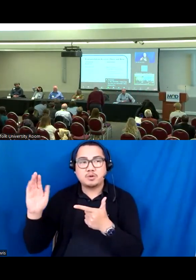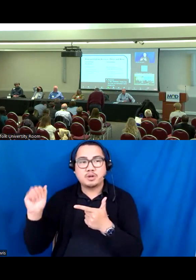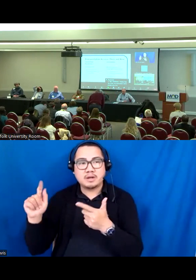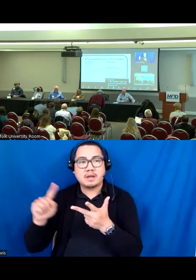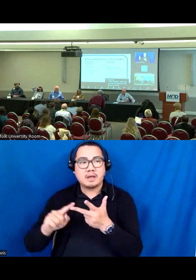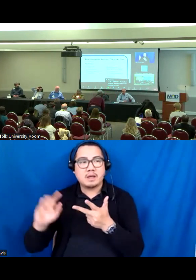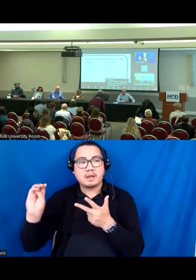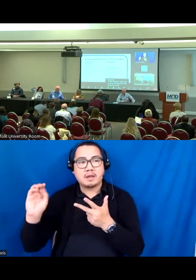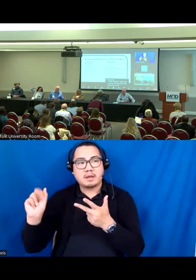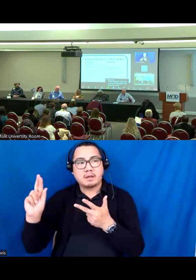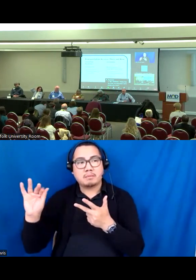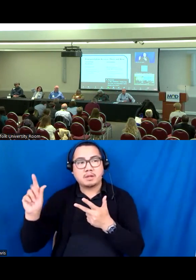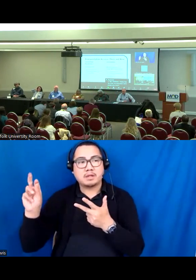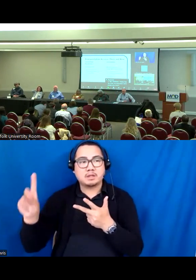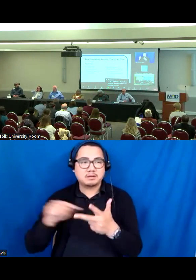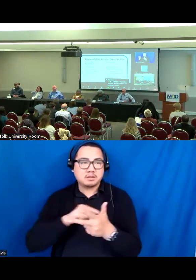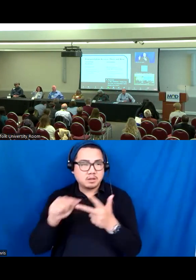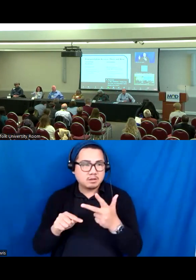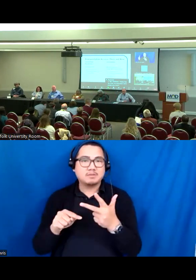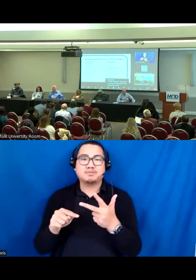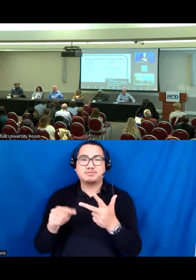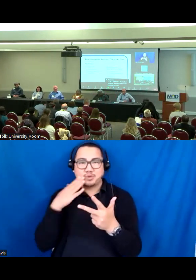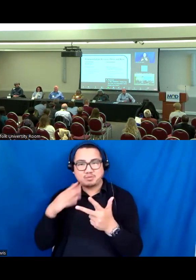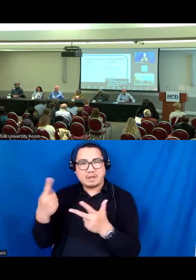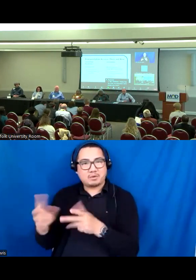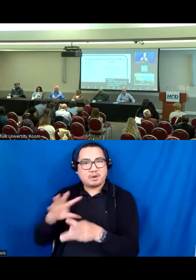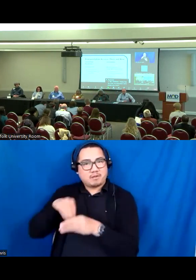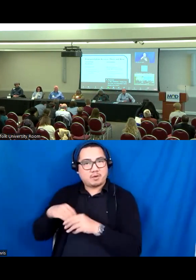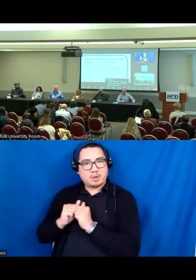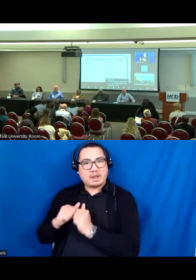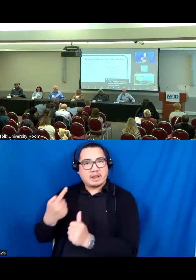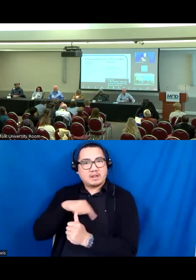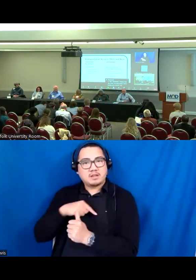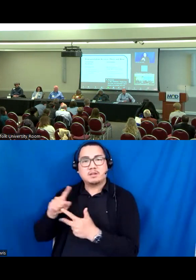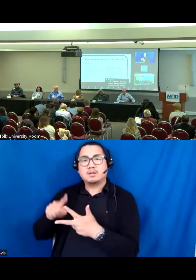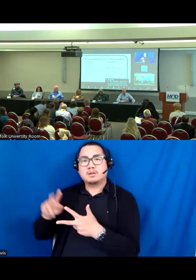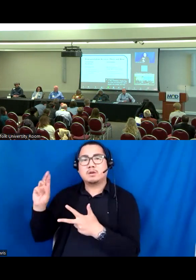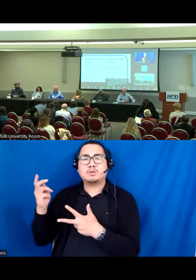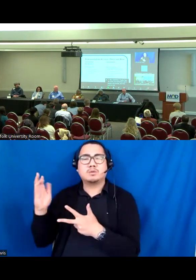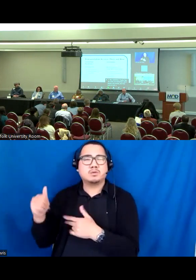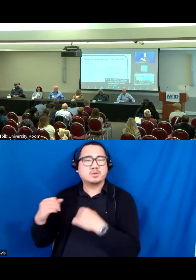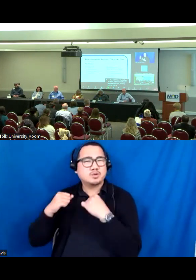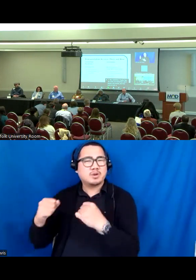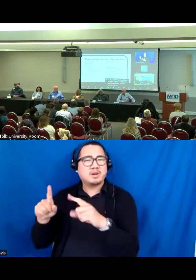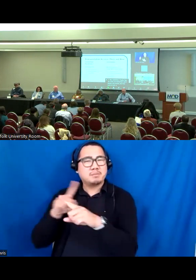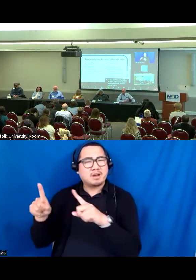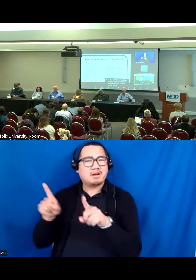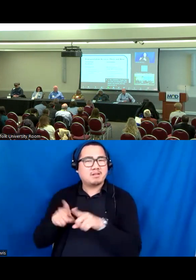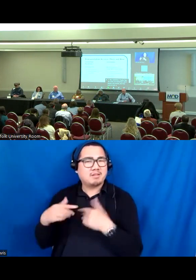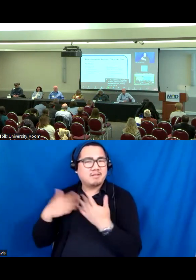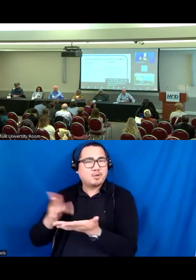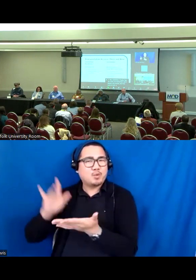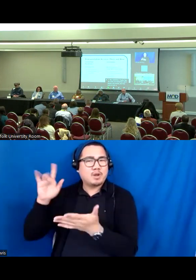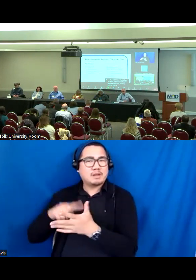and they were all with us. Rogera was so strong but graceful.